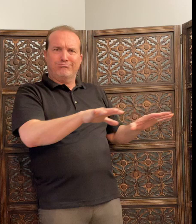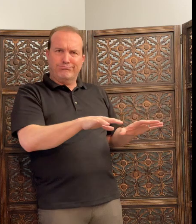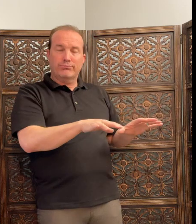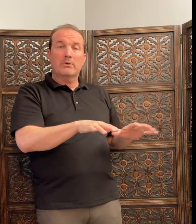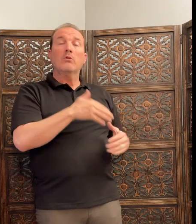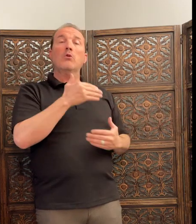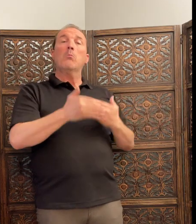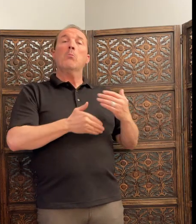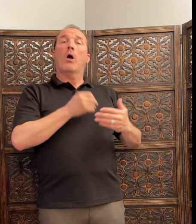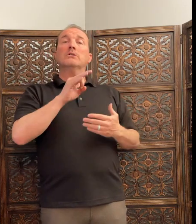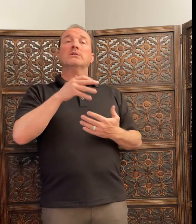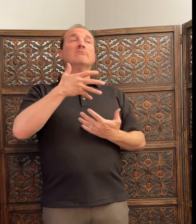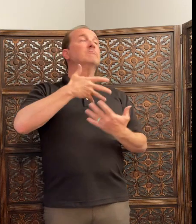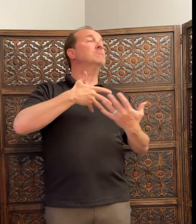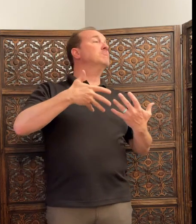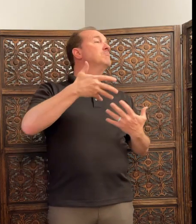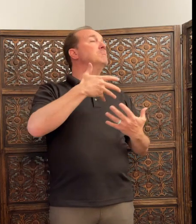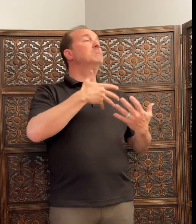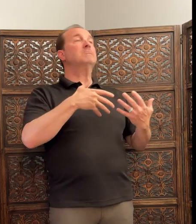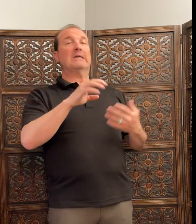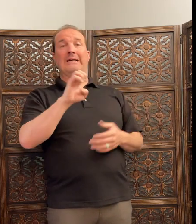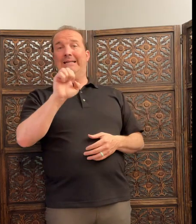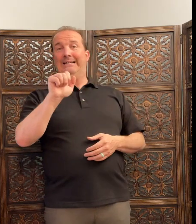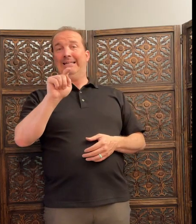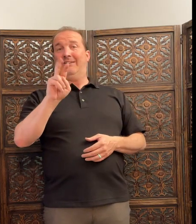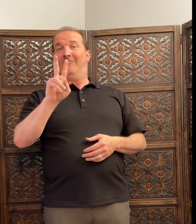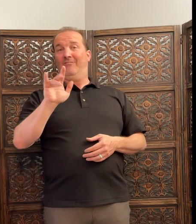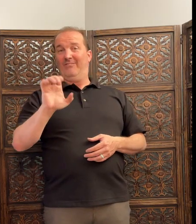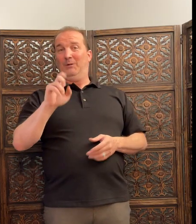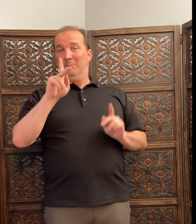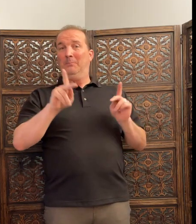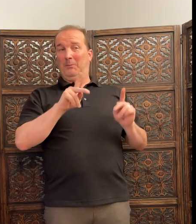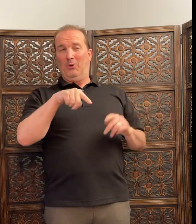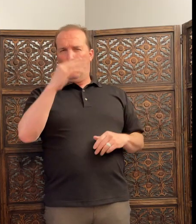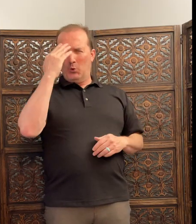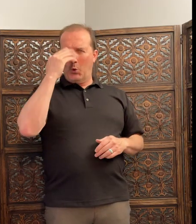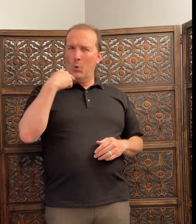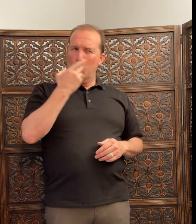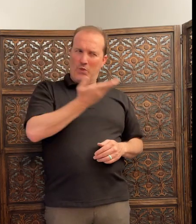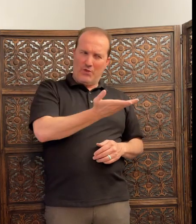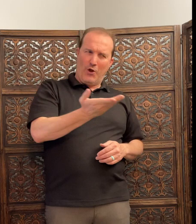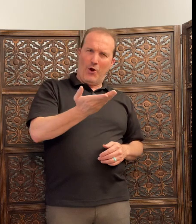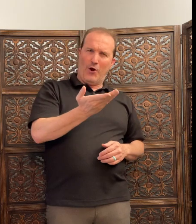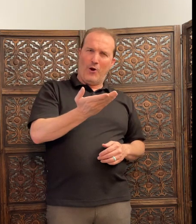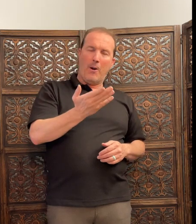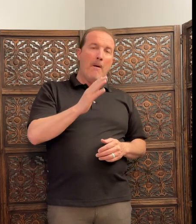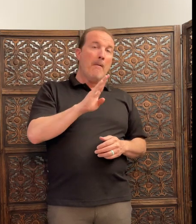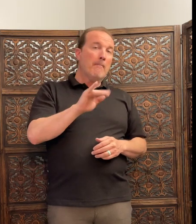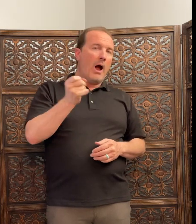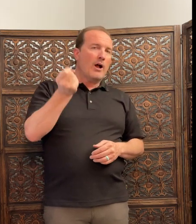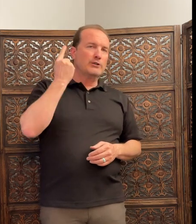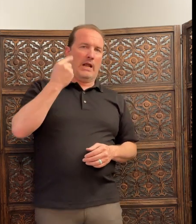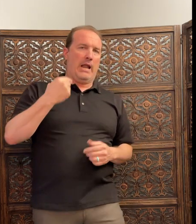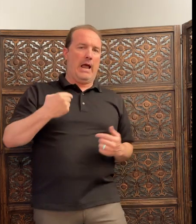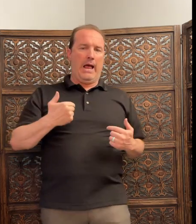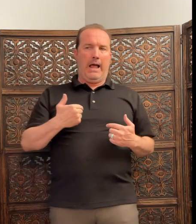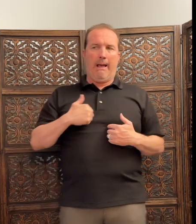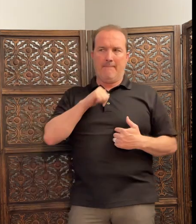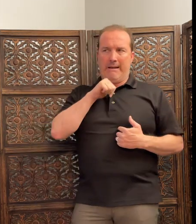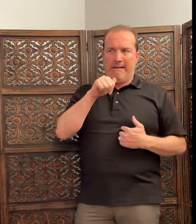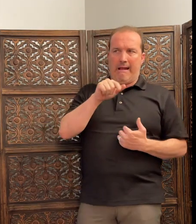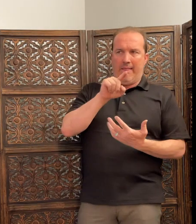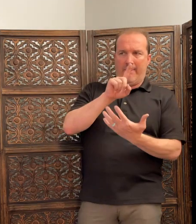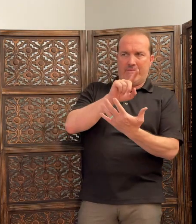whole. Through the process of socialization, the people of Eatonville know who they are by uncovering who they are